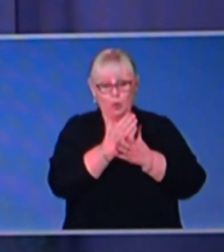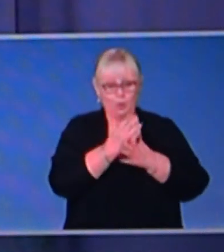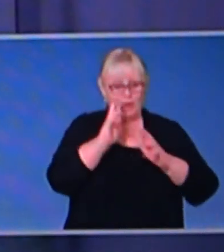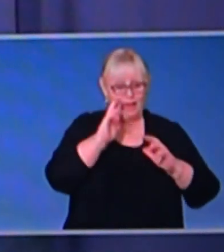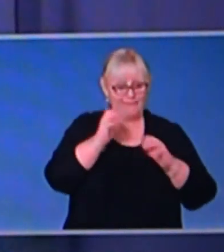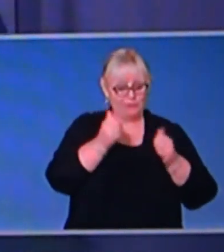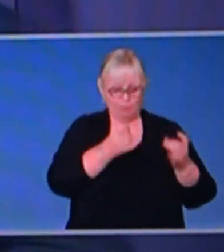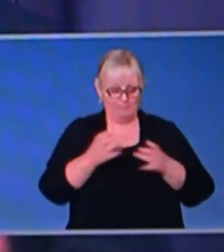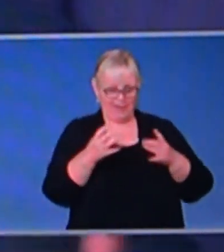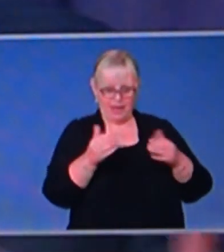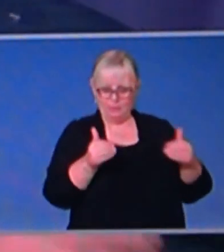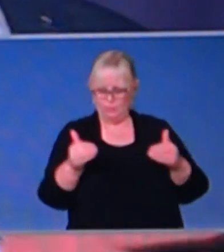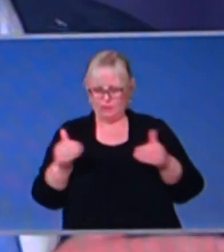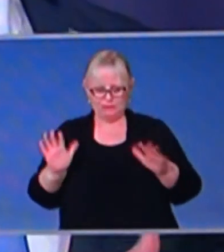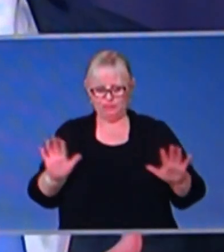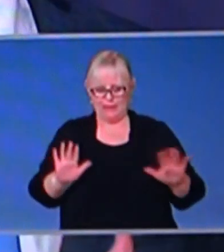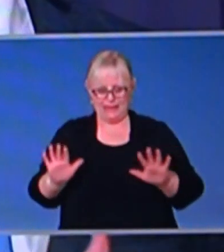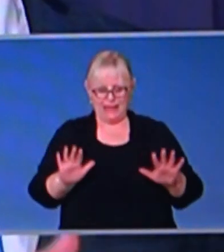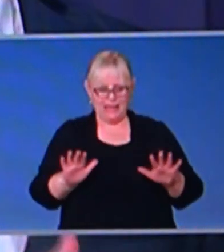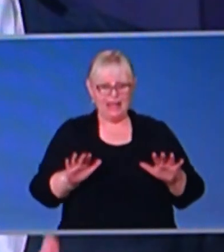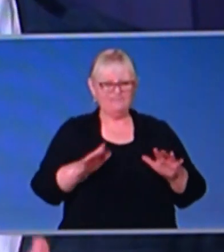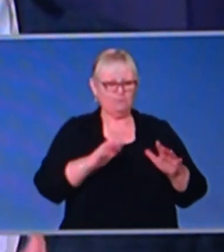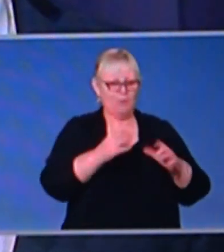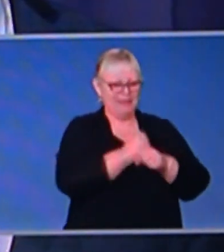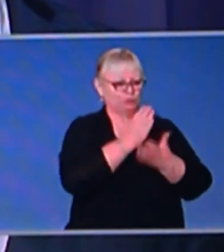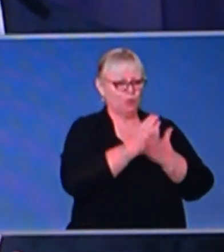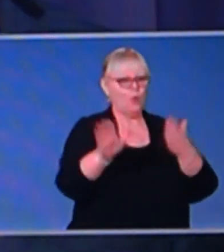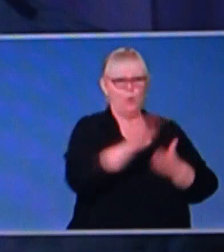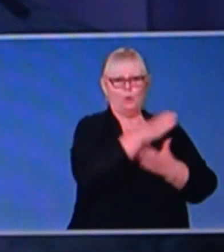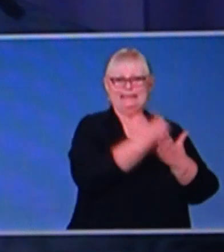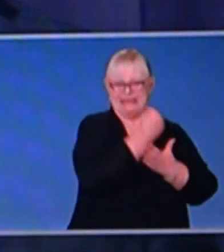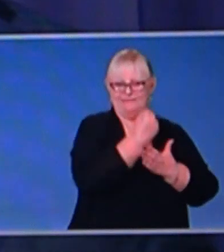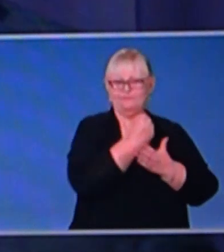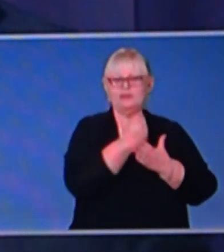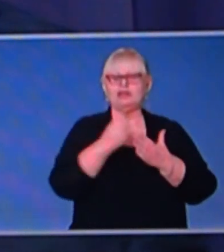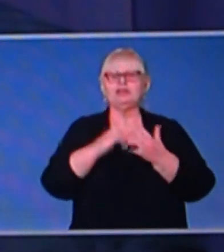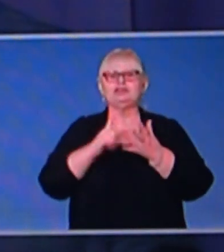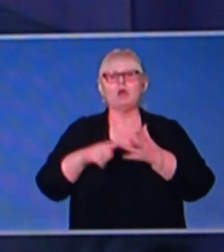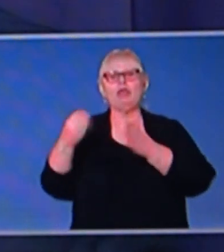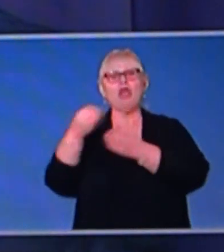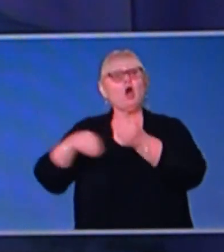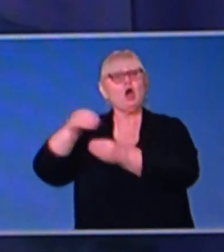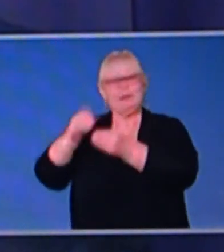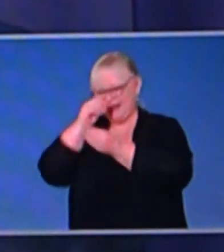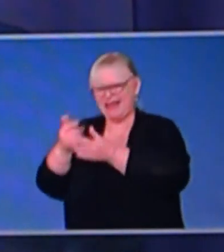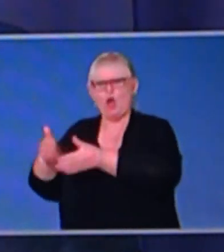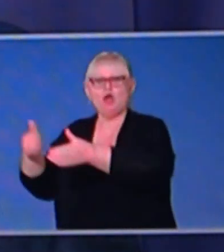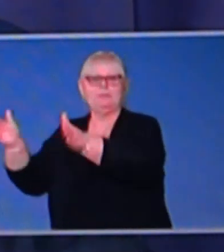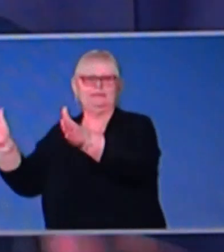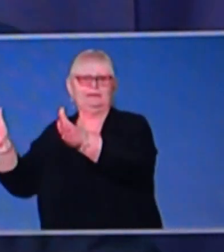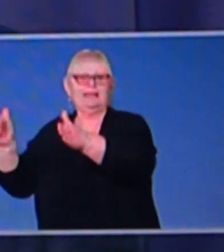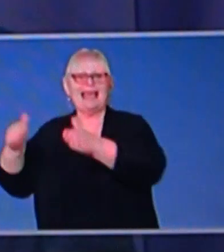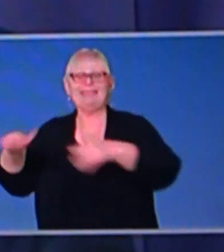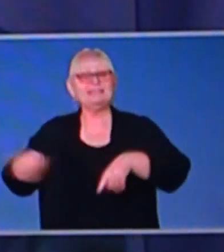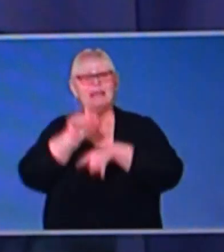Australia, which means we can get an economic growth occurring again, and for Australians to move back to all the things they like doing again. It won't